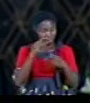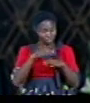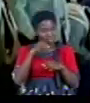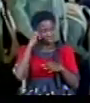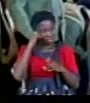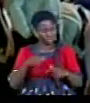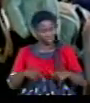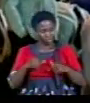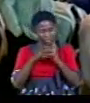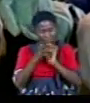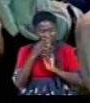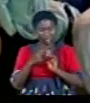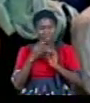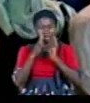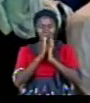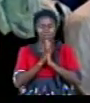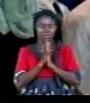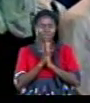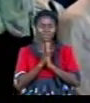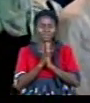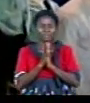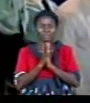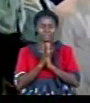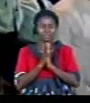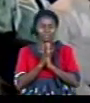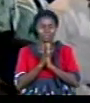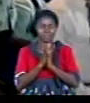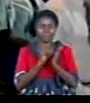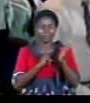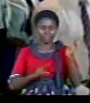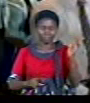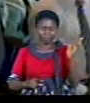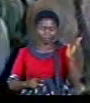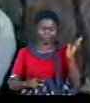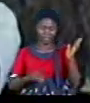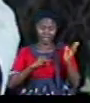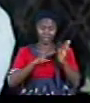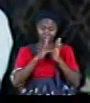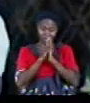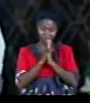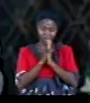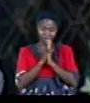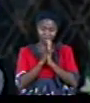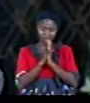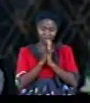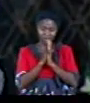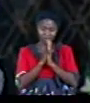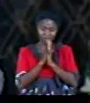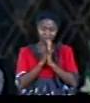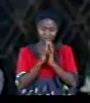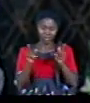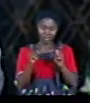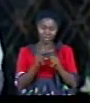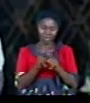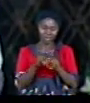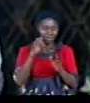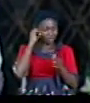Jesus' name. Lord, I pray that as she has come